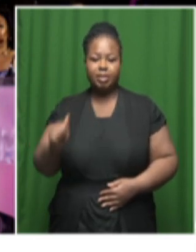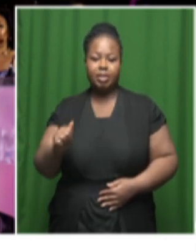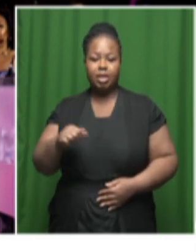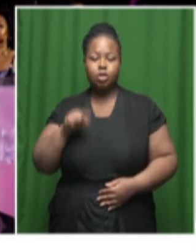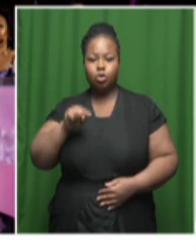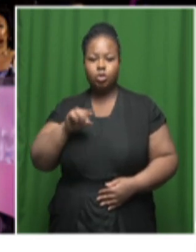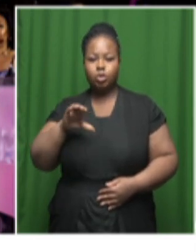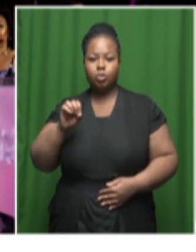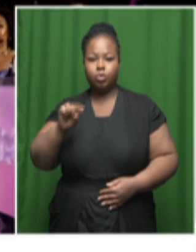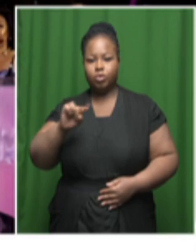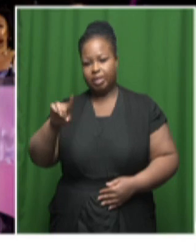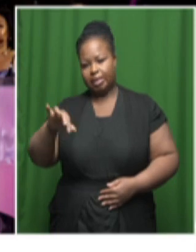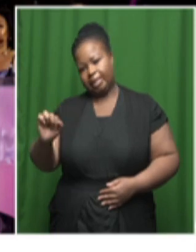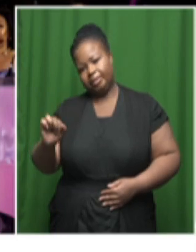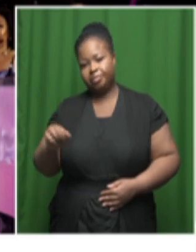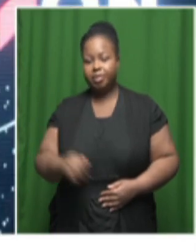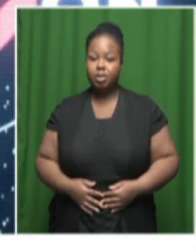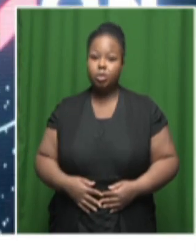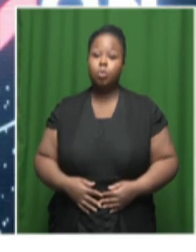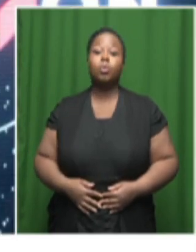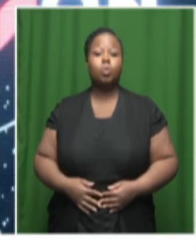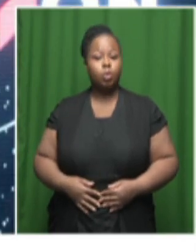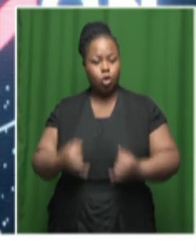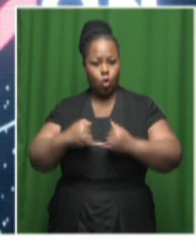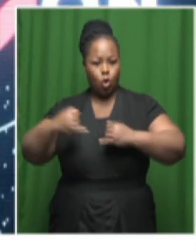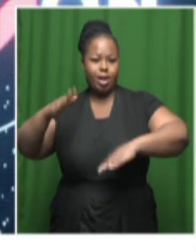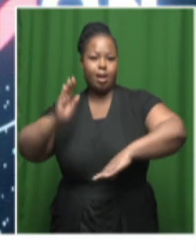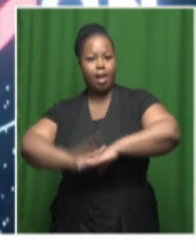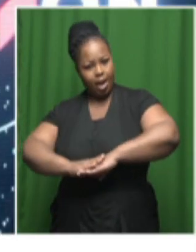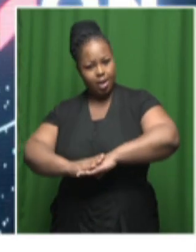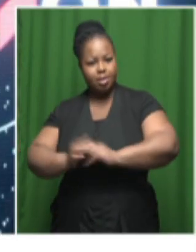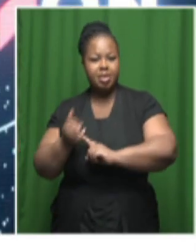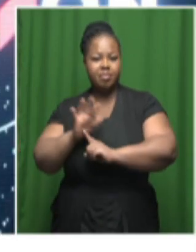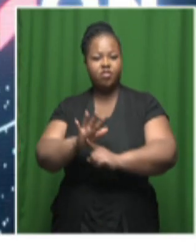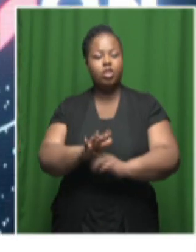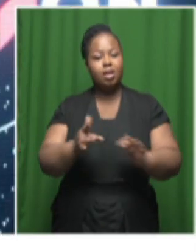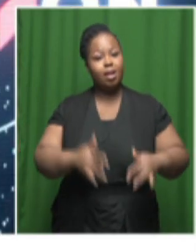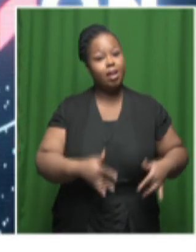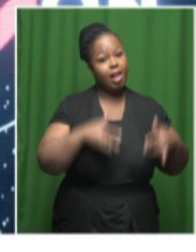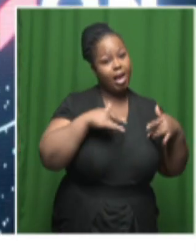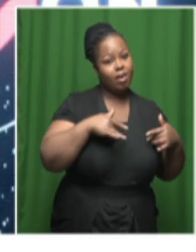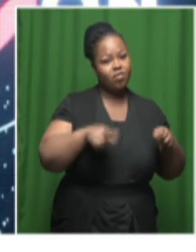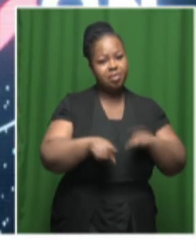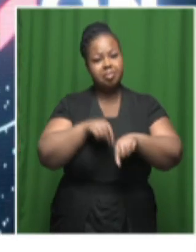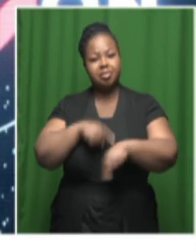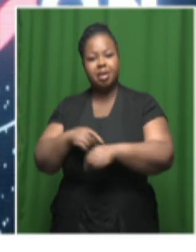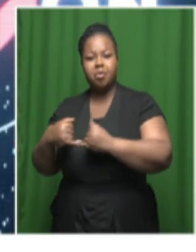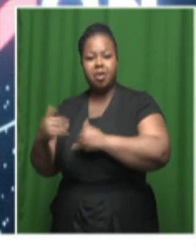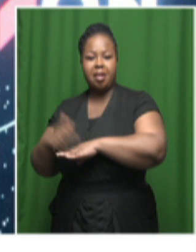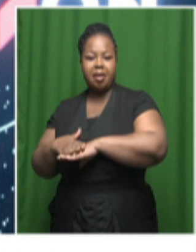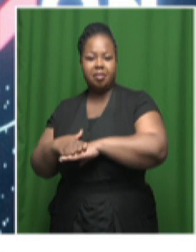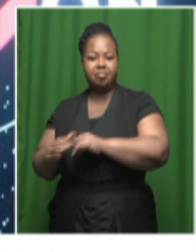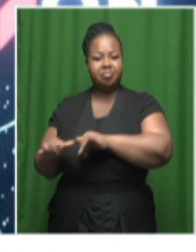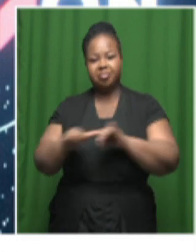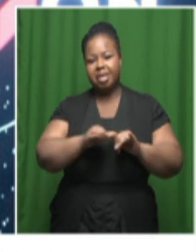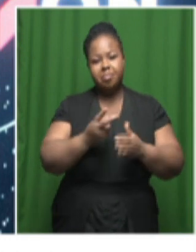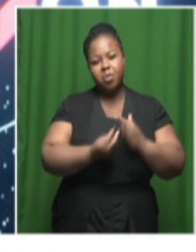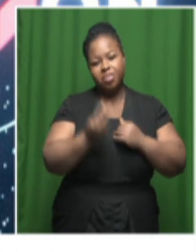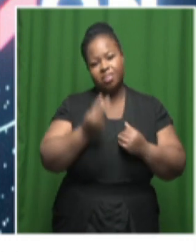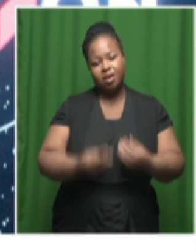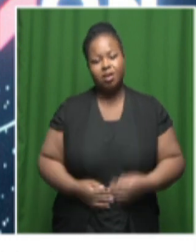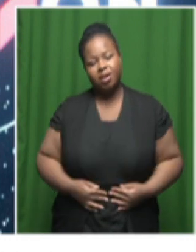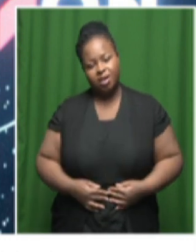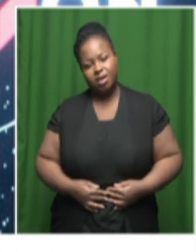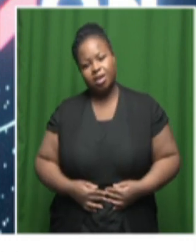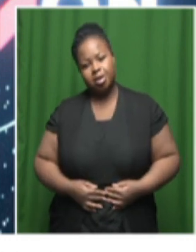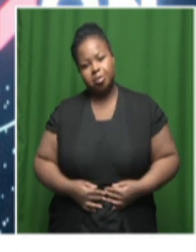is that we had a hybrid format for the first time. So yes, we went back to live, but we were also live streaming at the same time.